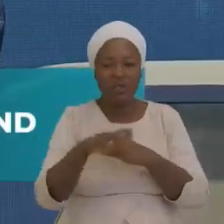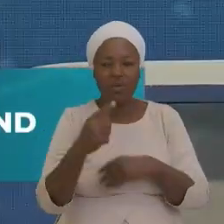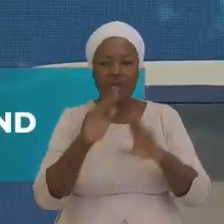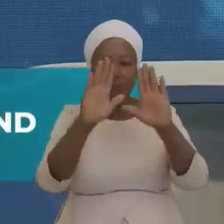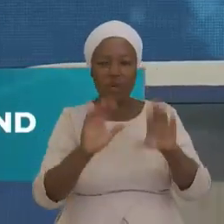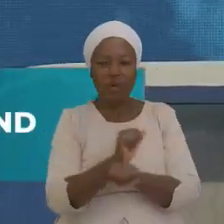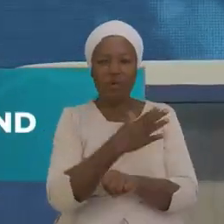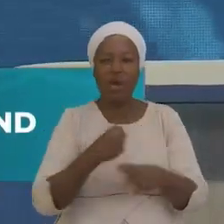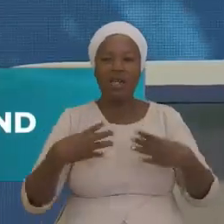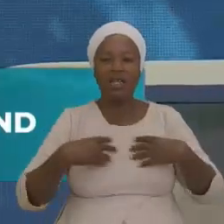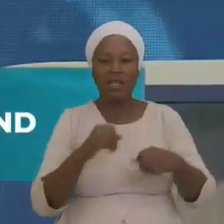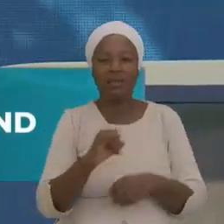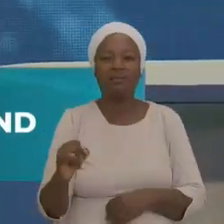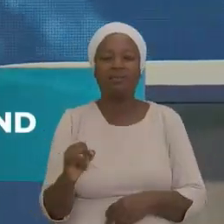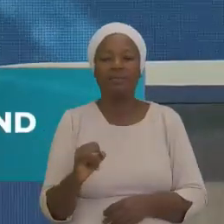healing.